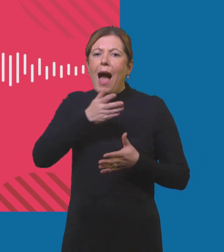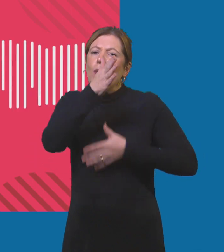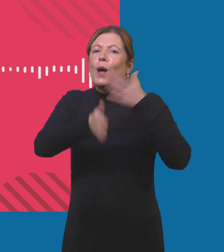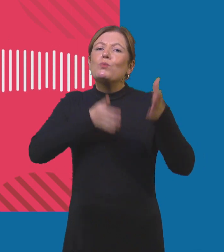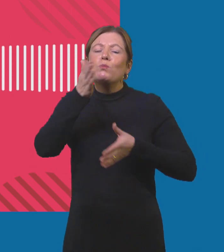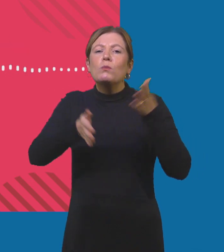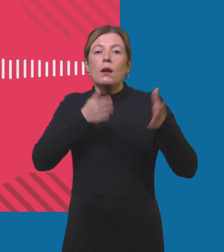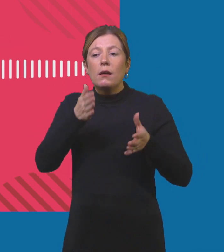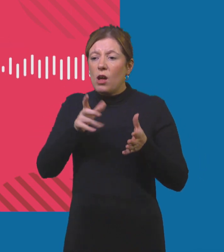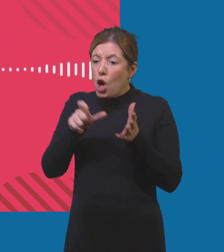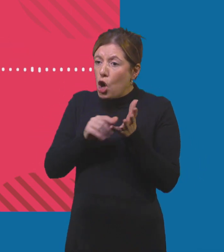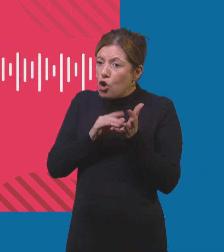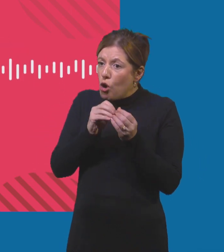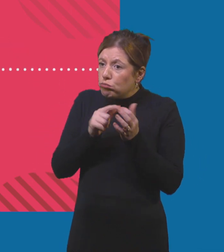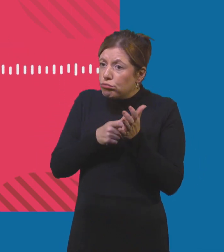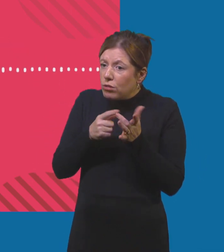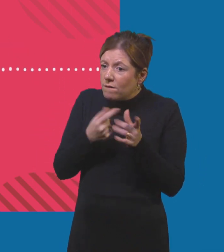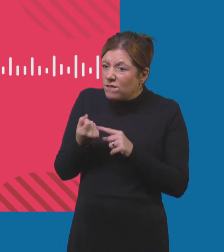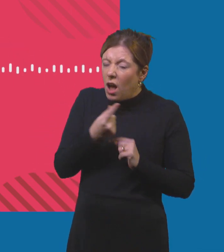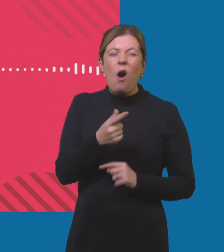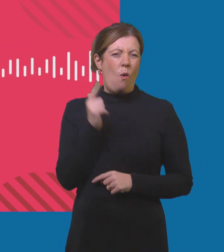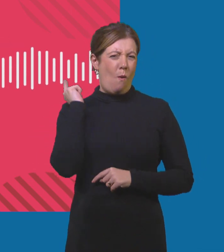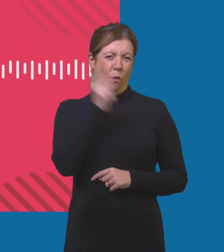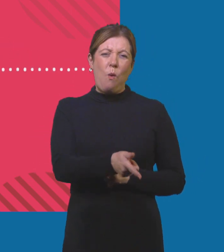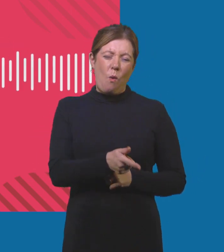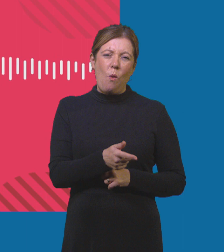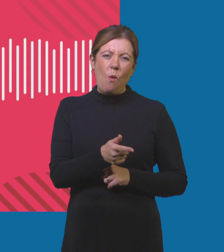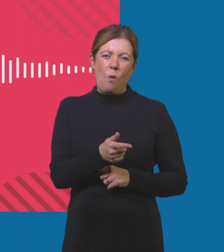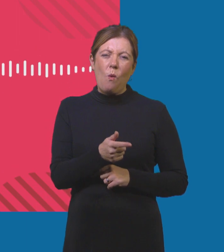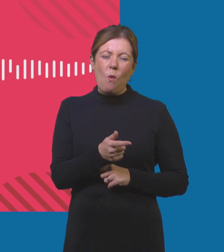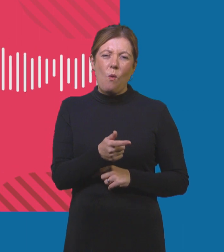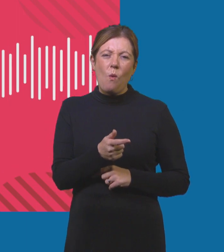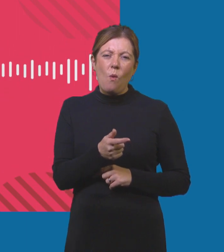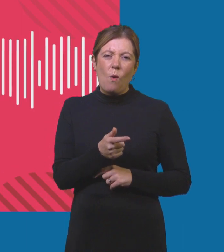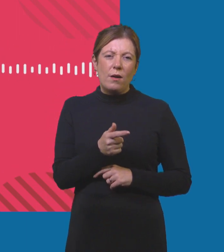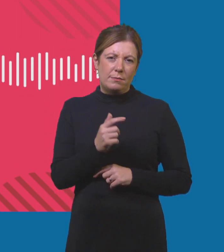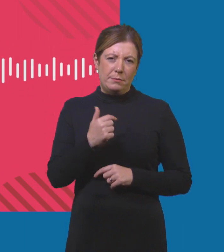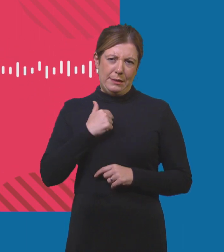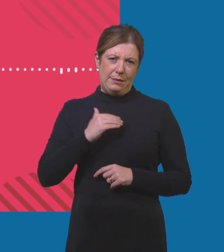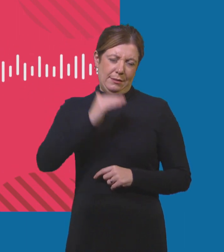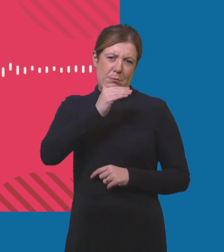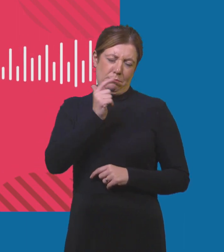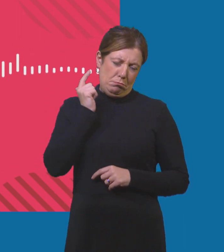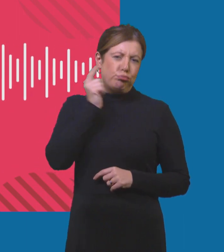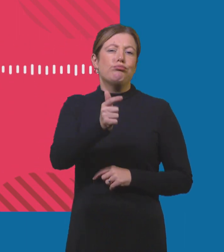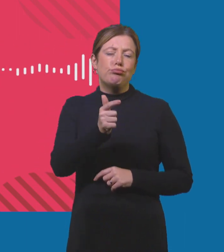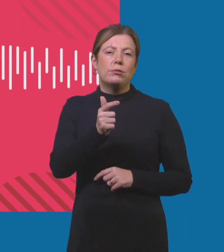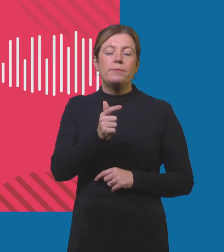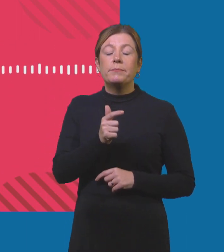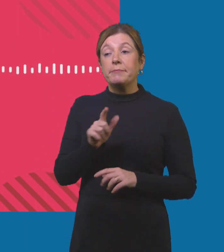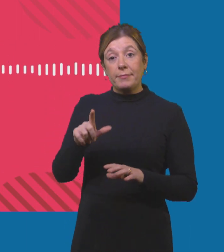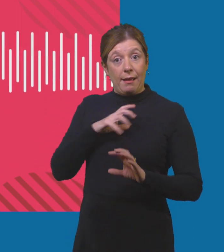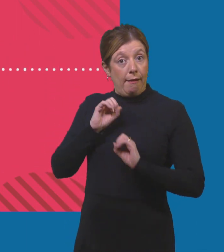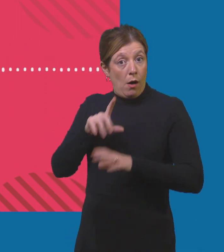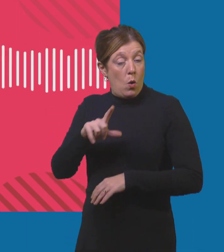Yes. Is Cumbria far from you? Is it quite far? Yeah. Yes. Okay. So it's up there. yeah, it's still up north, but yeah, still a bit far,